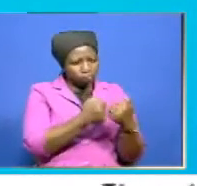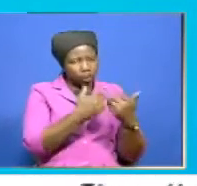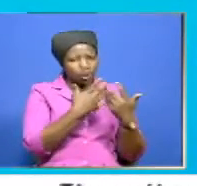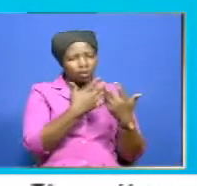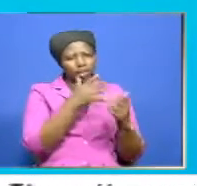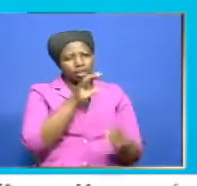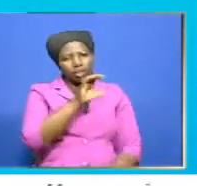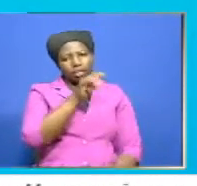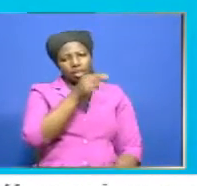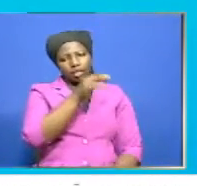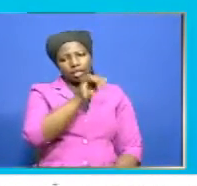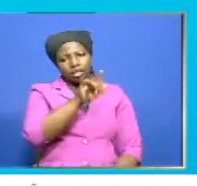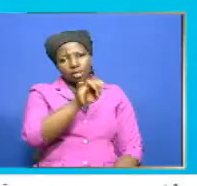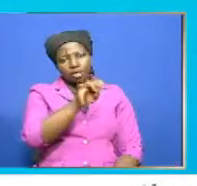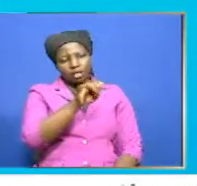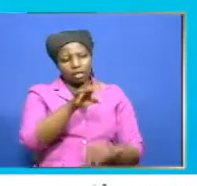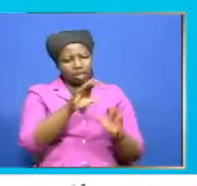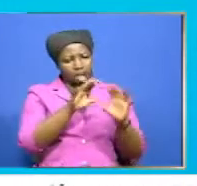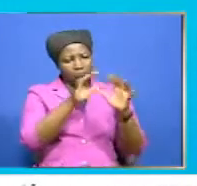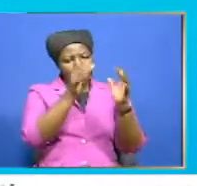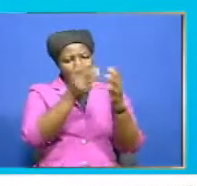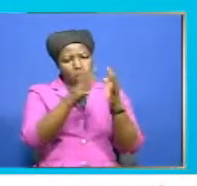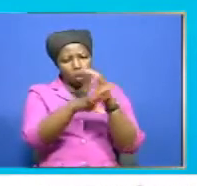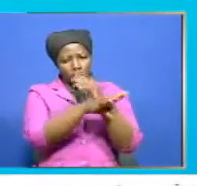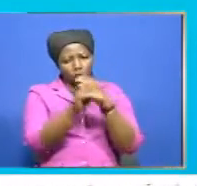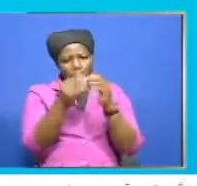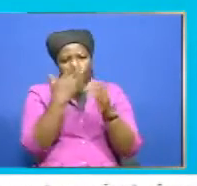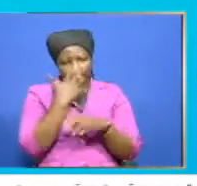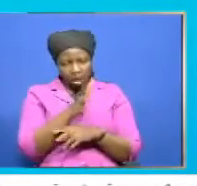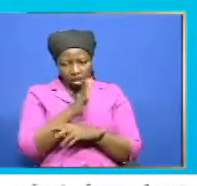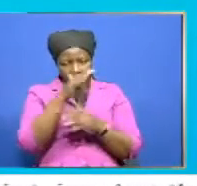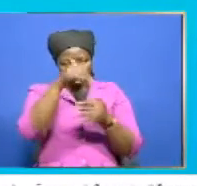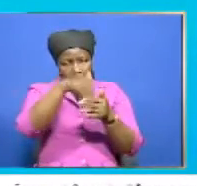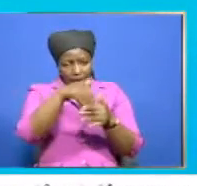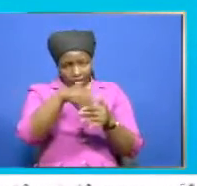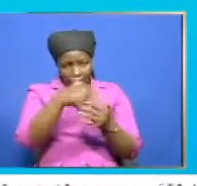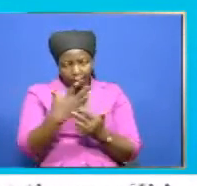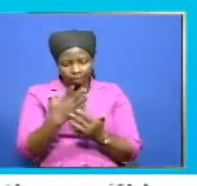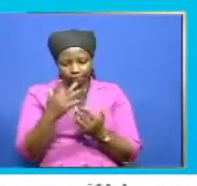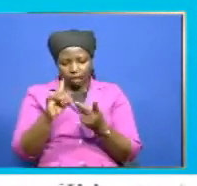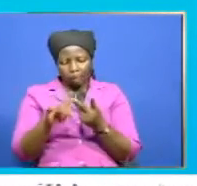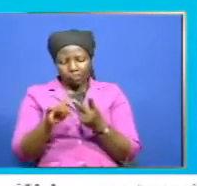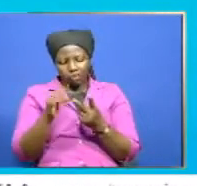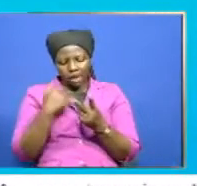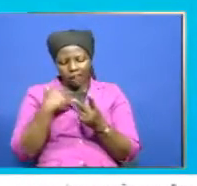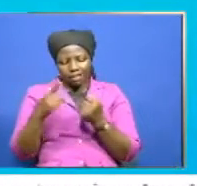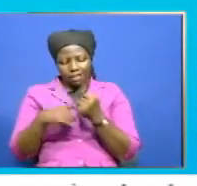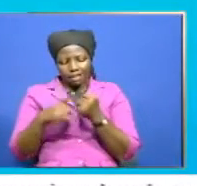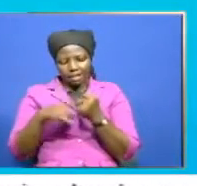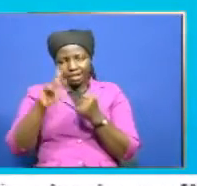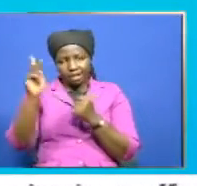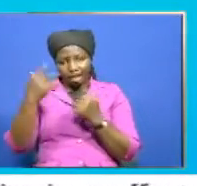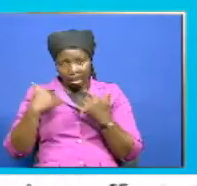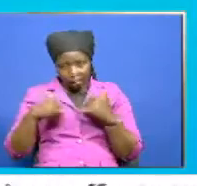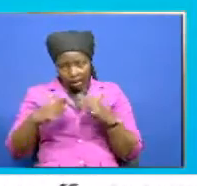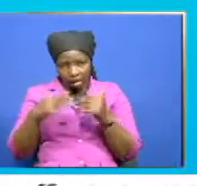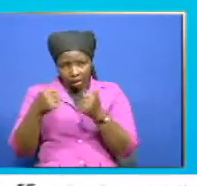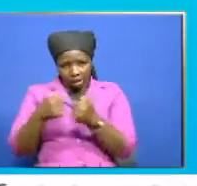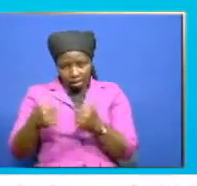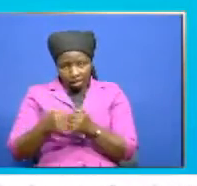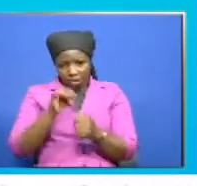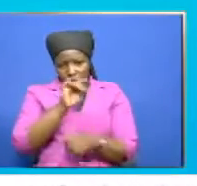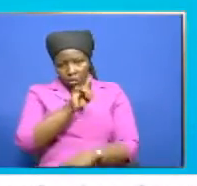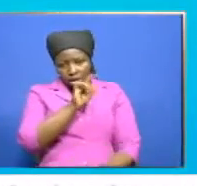know, right inside there. The second one is where you have about six Kenyan players against one Argentine player, and then he just